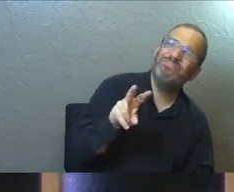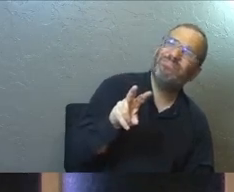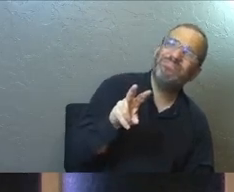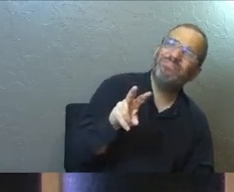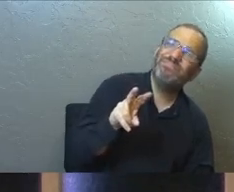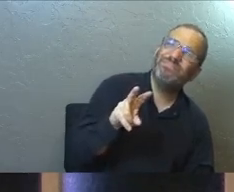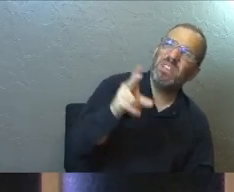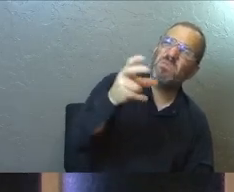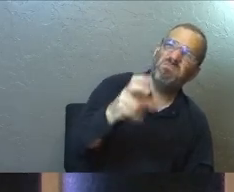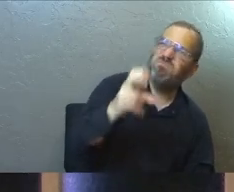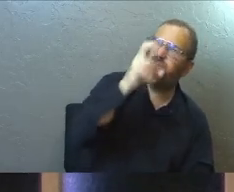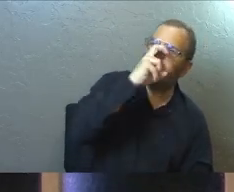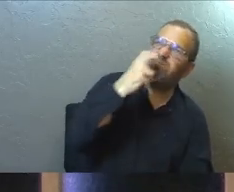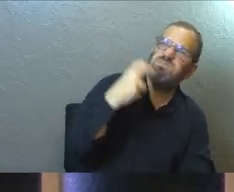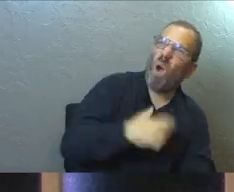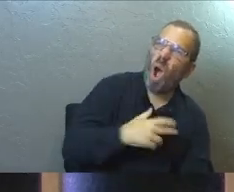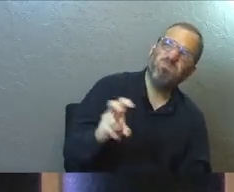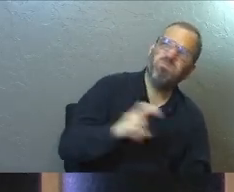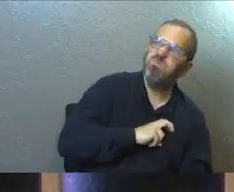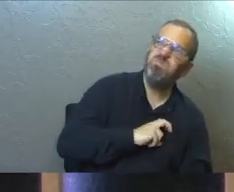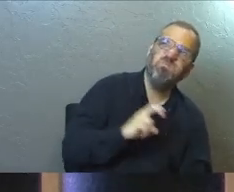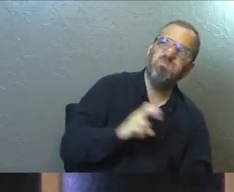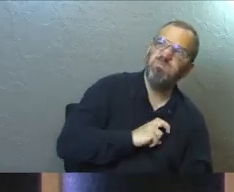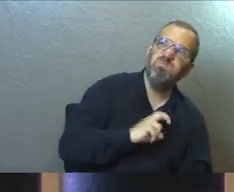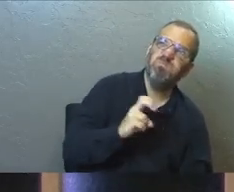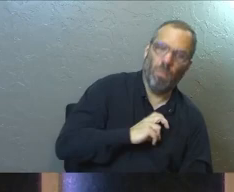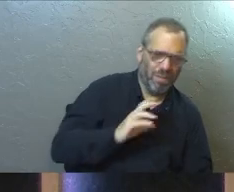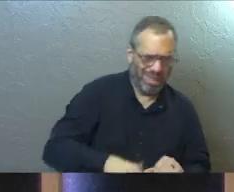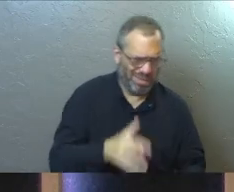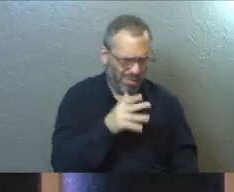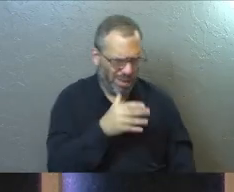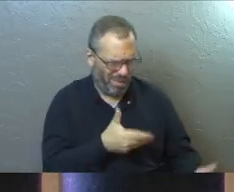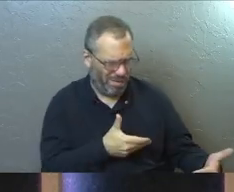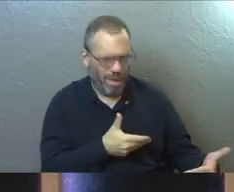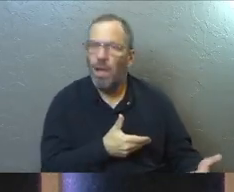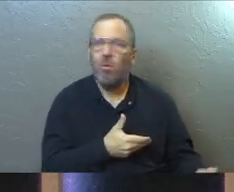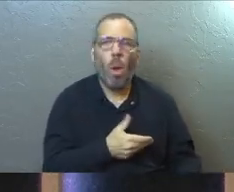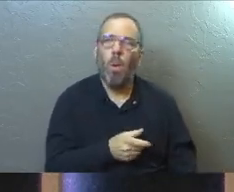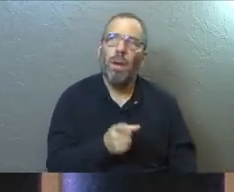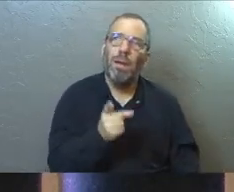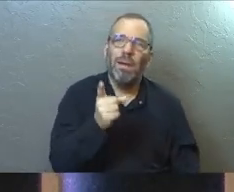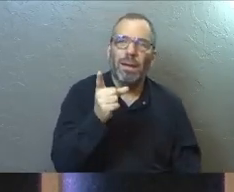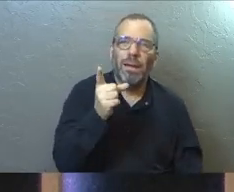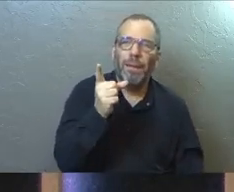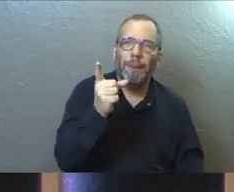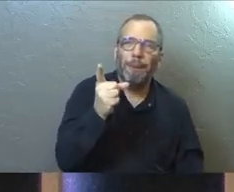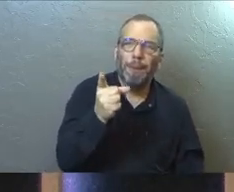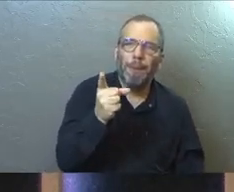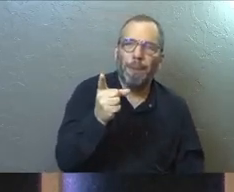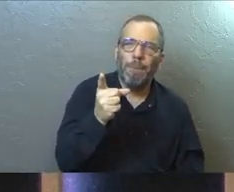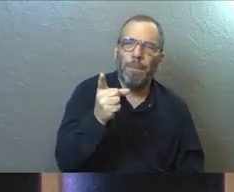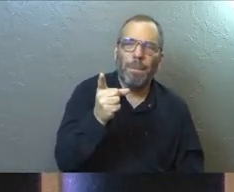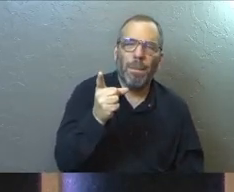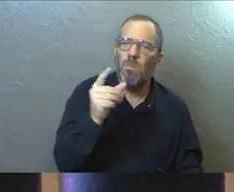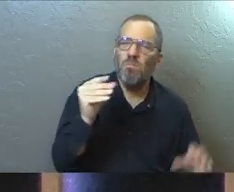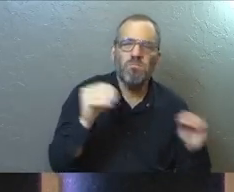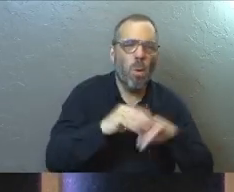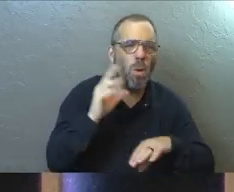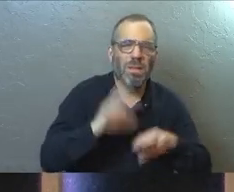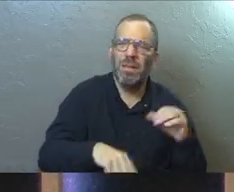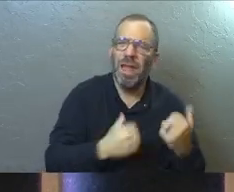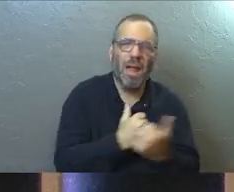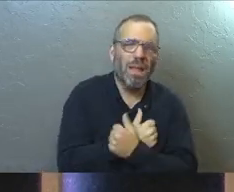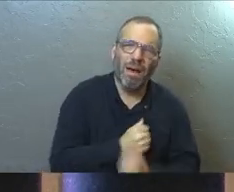somehow more hard-hearted than this human woman? No, he's so far beyond that